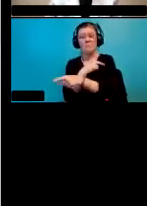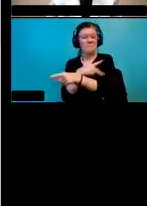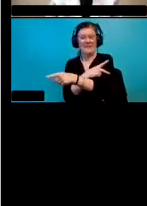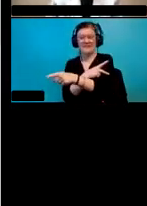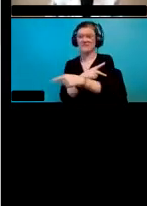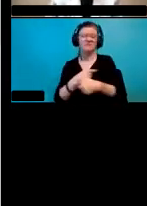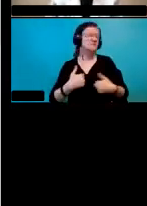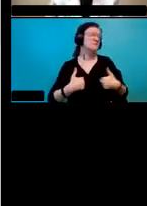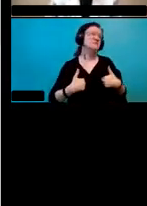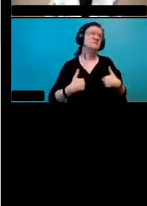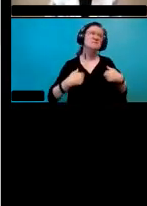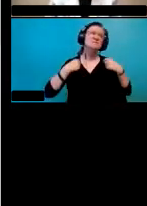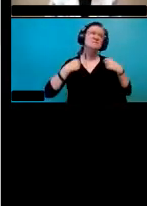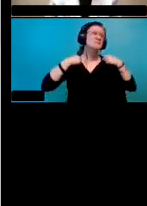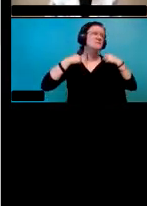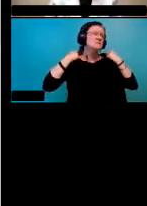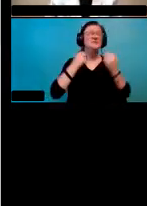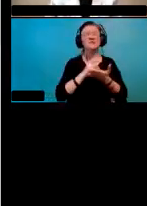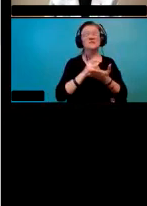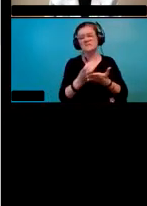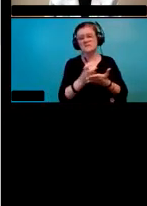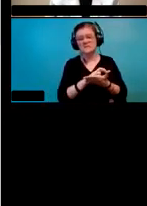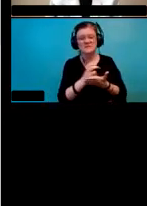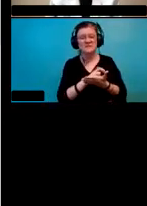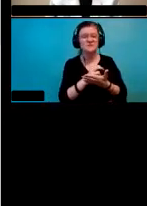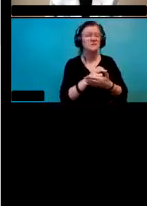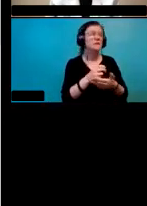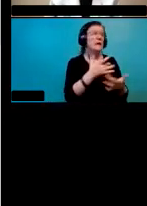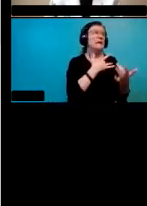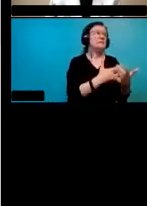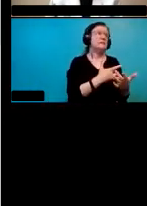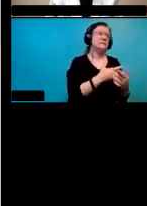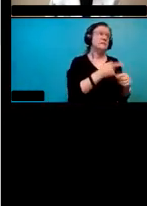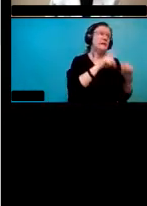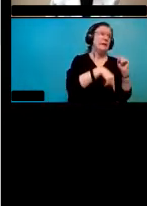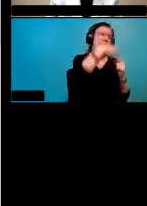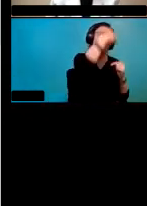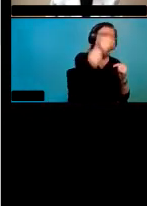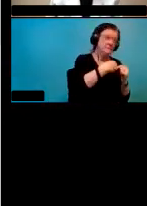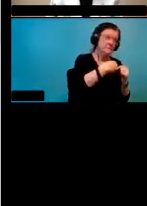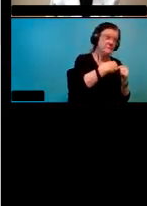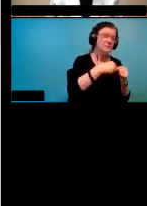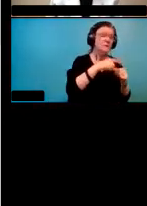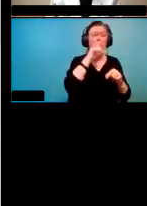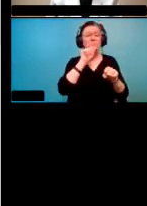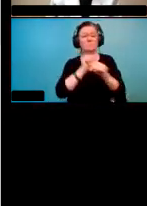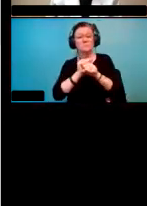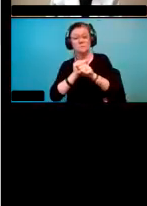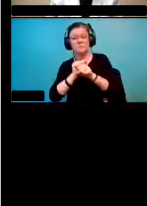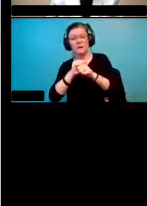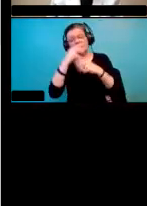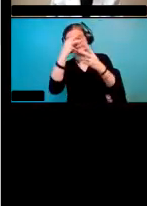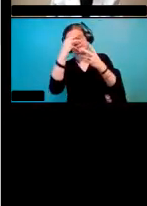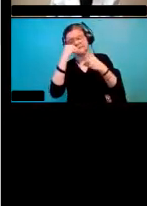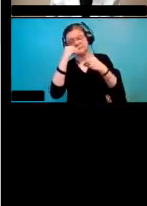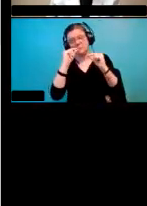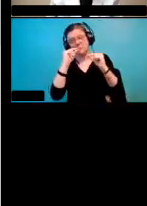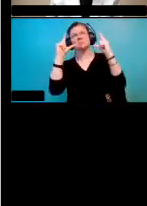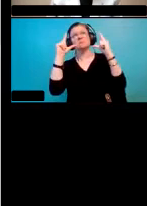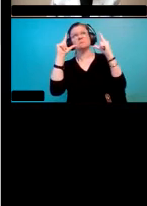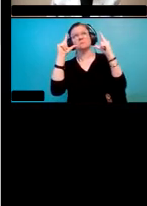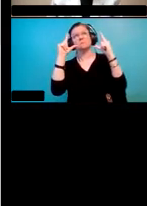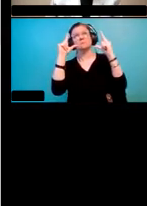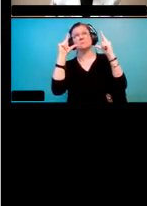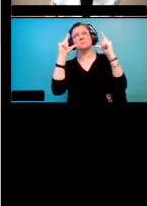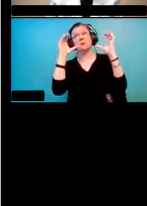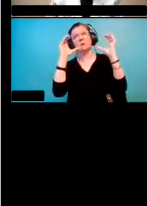having problems during the night, it's either can't fall asleep or they wake up during the night and can't get back